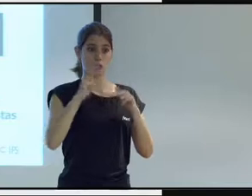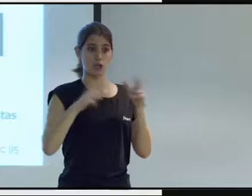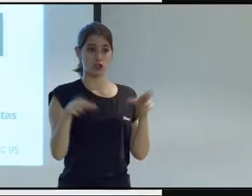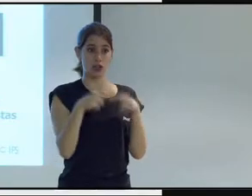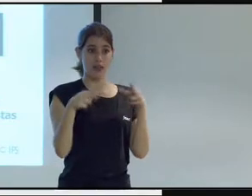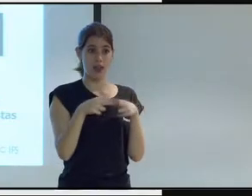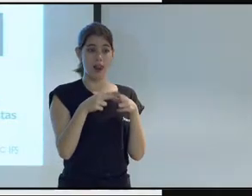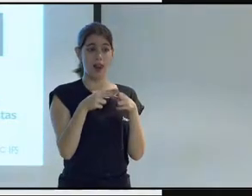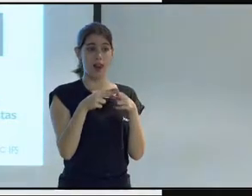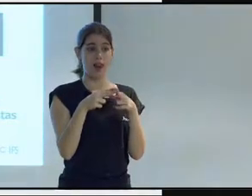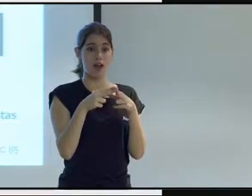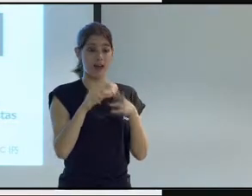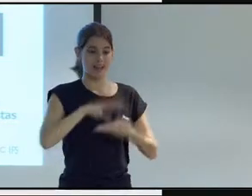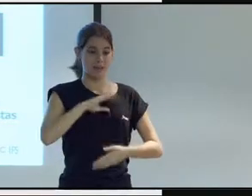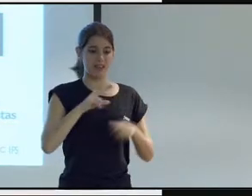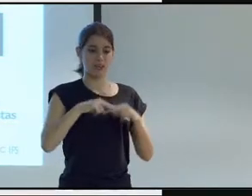and in a social